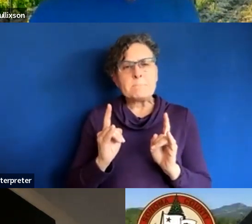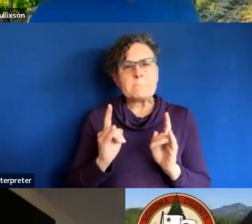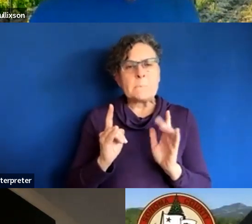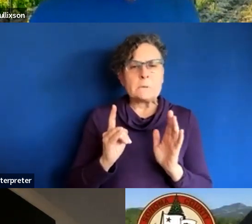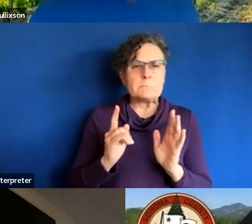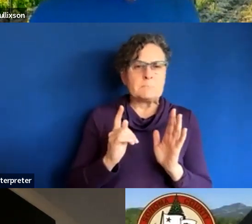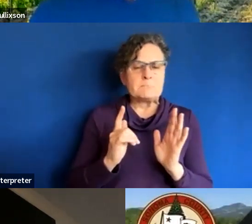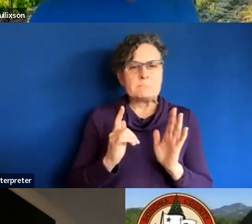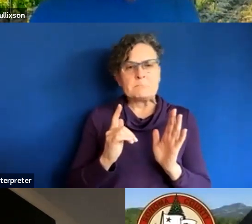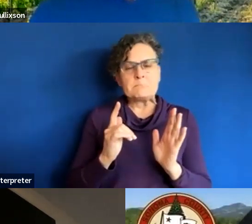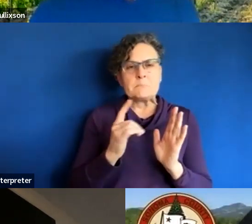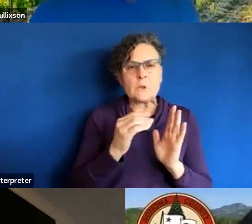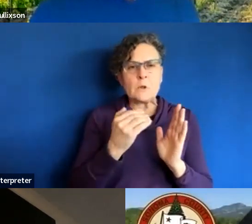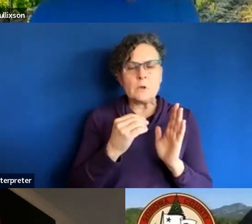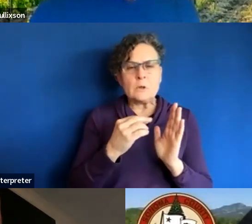I talked about before, it's,